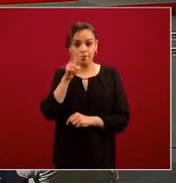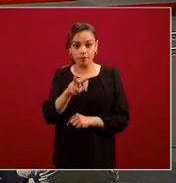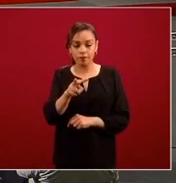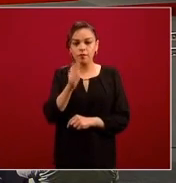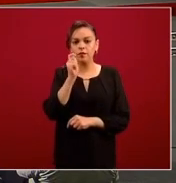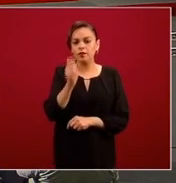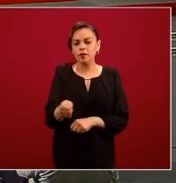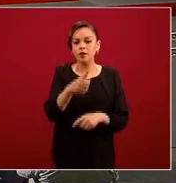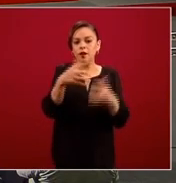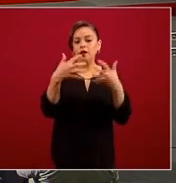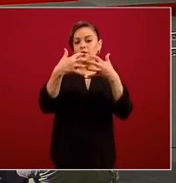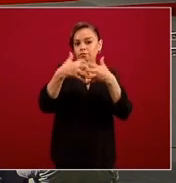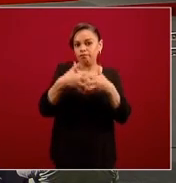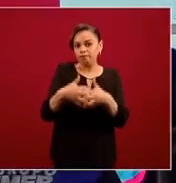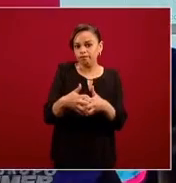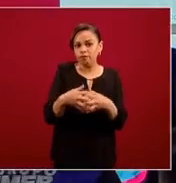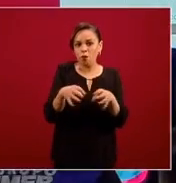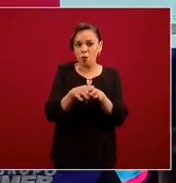hospitalized patients.